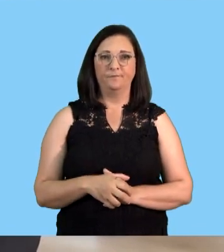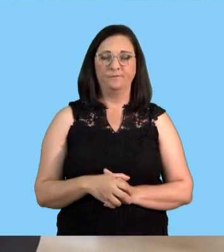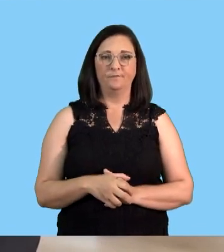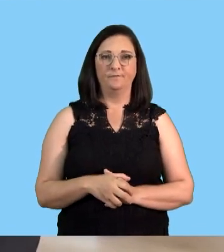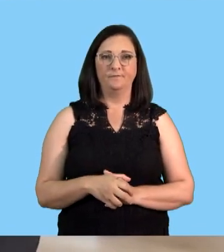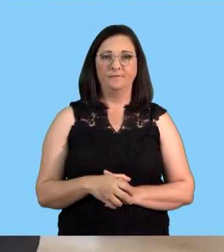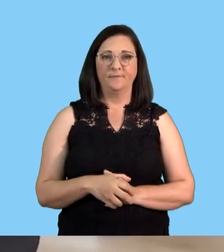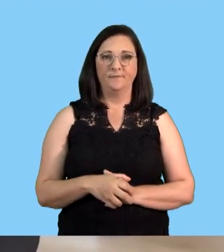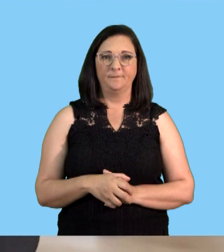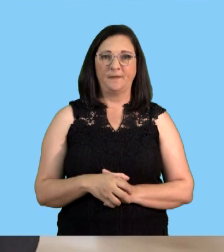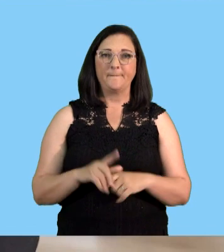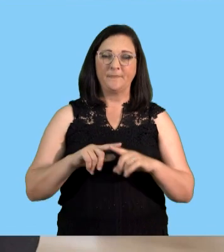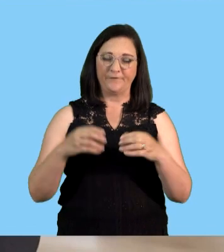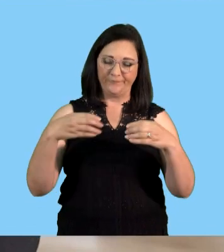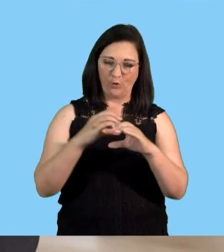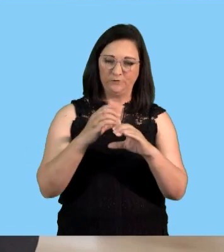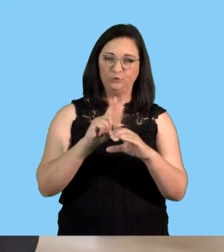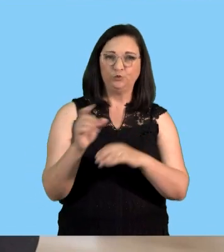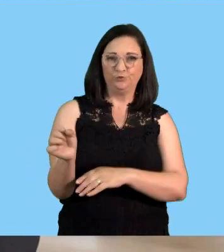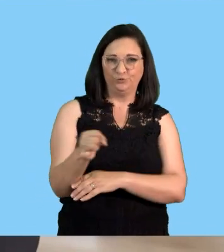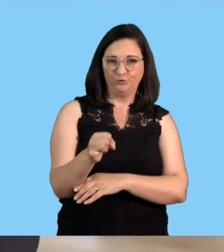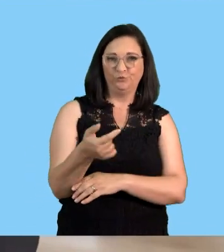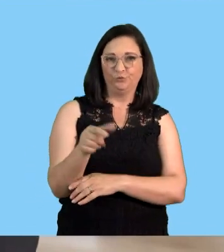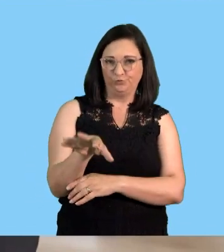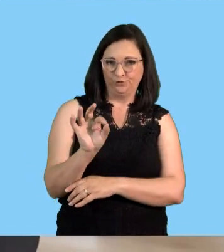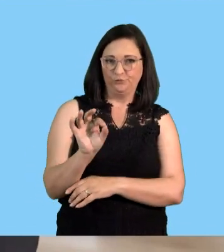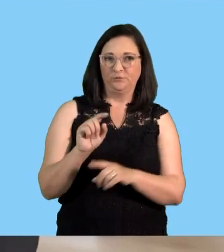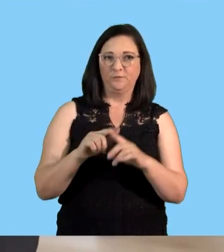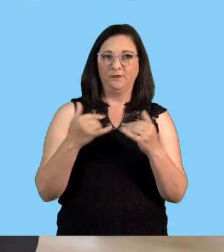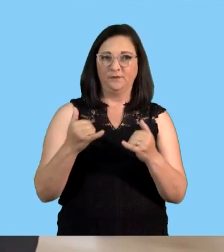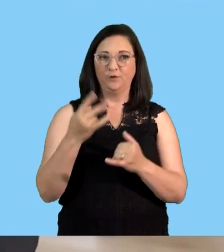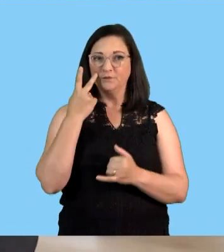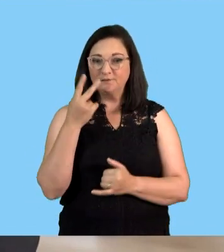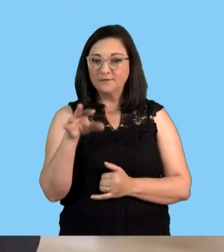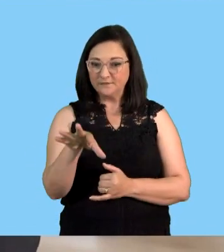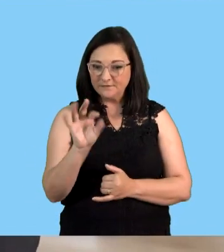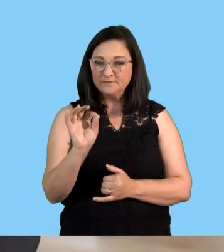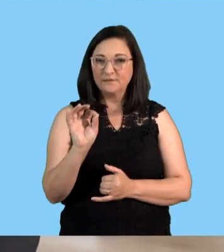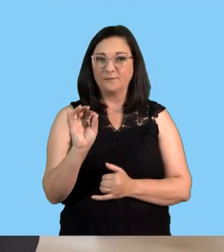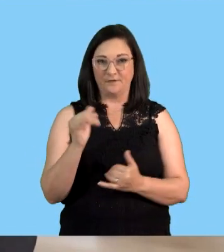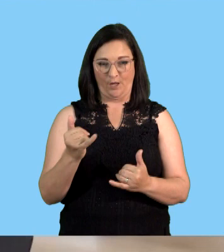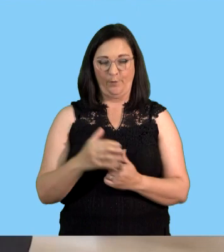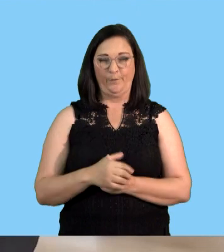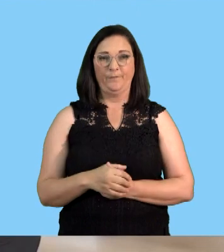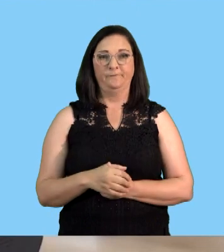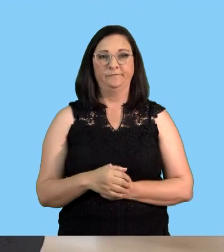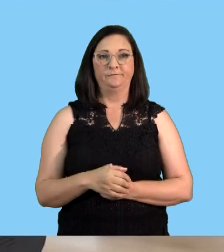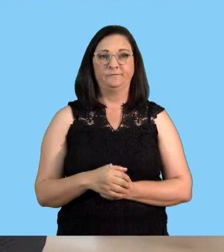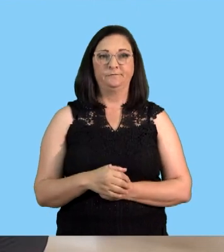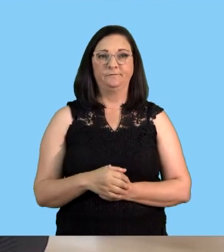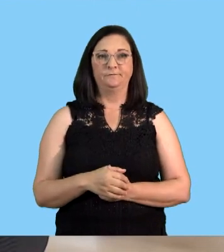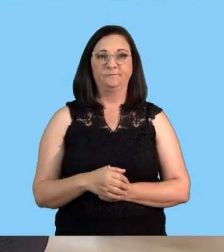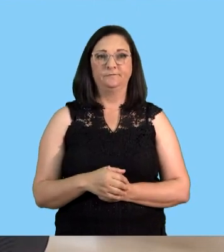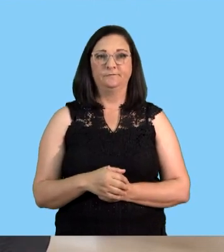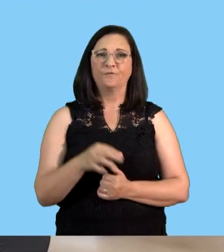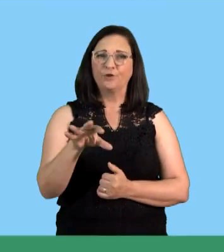on recruitment and selection, but we are done with recruitment. We are focusing on selection procedure right now. Right,